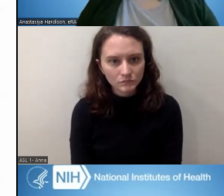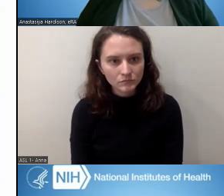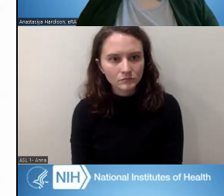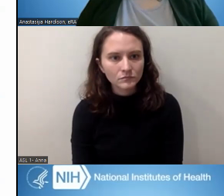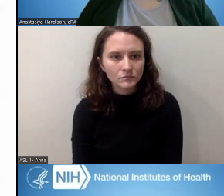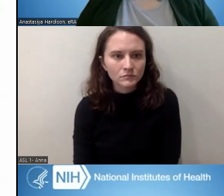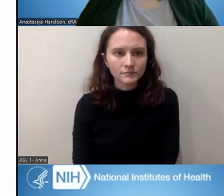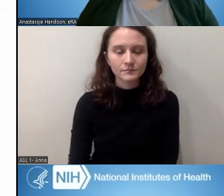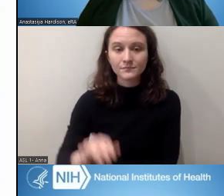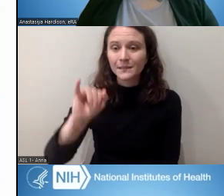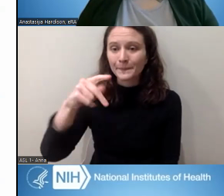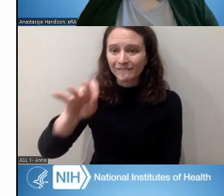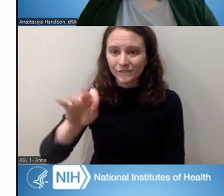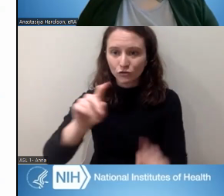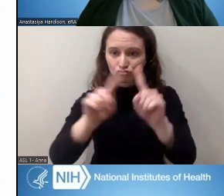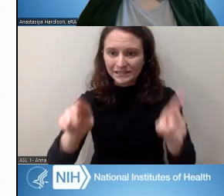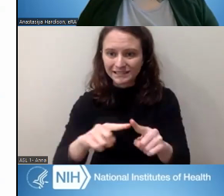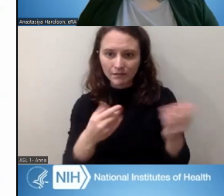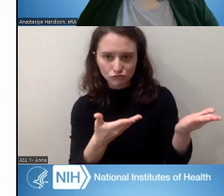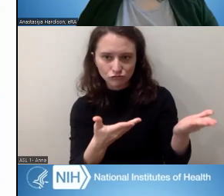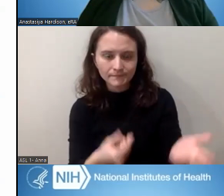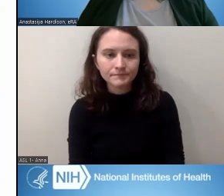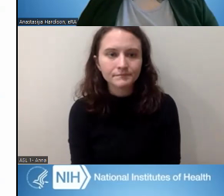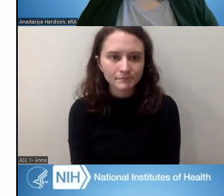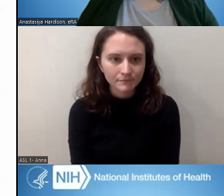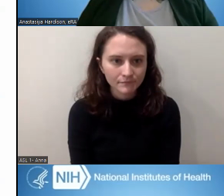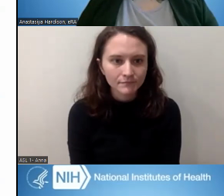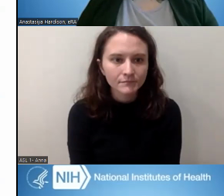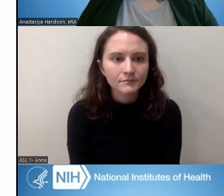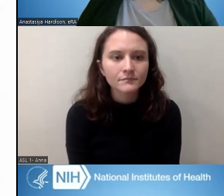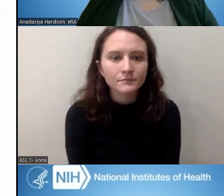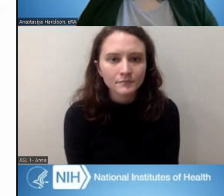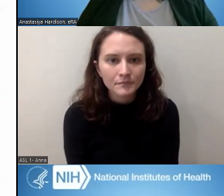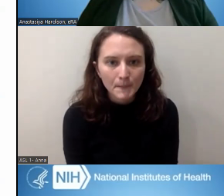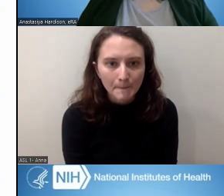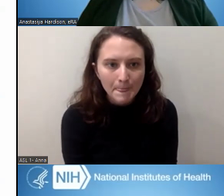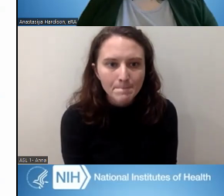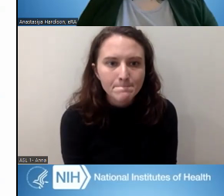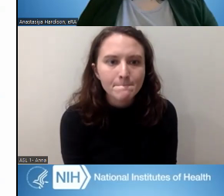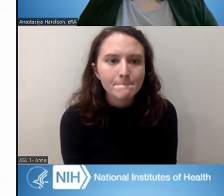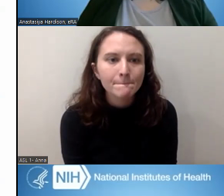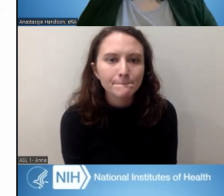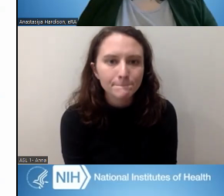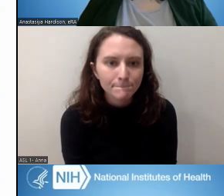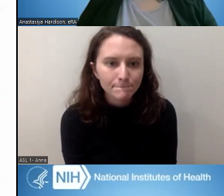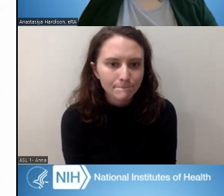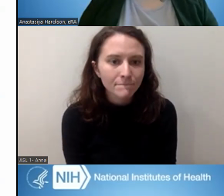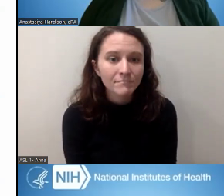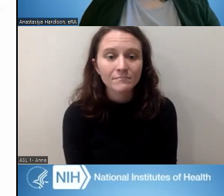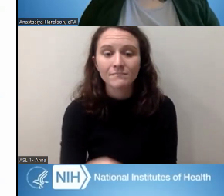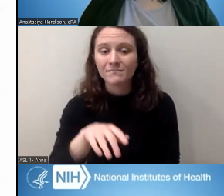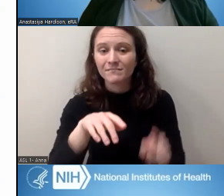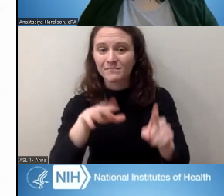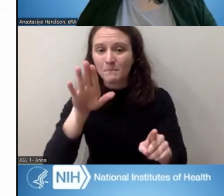The institution profile screen is going to give you some very important elements. The SAM registration expiration date is